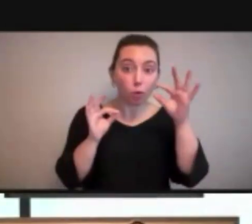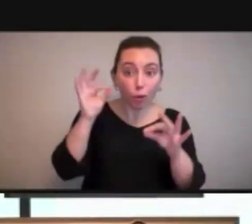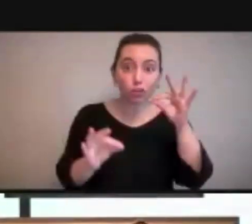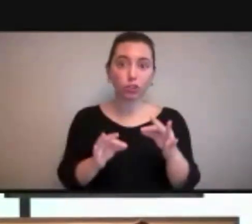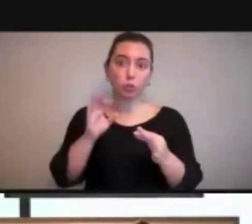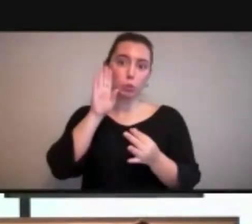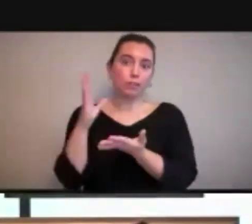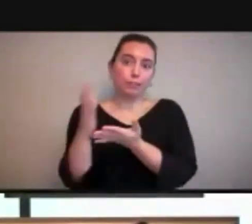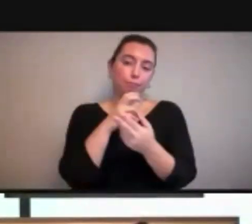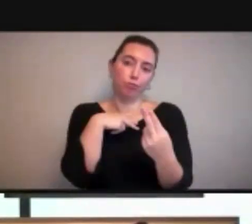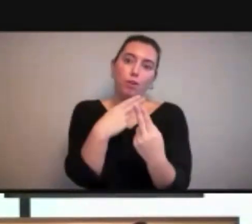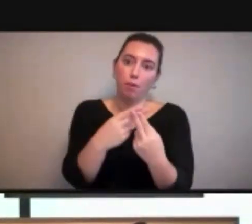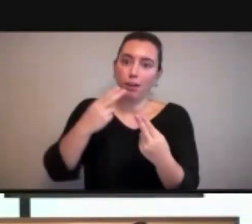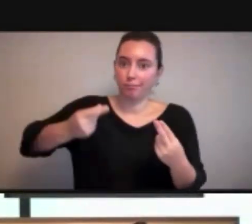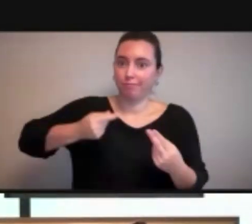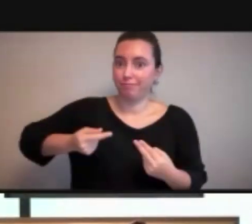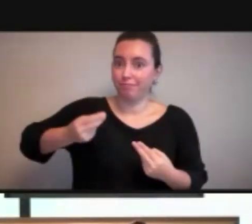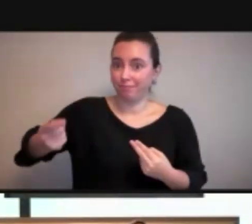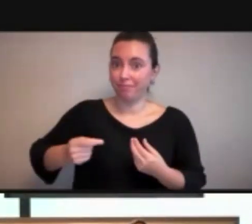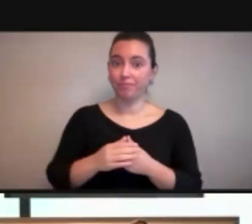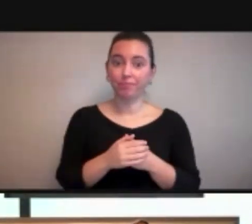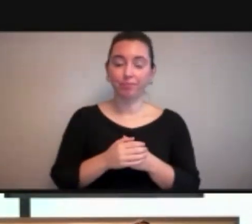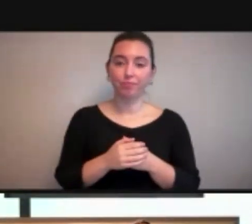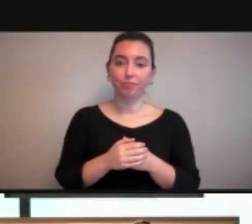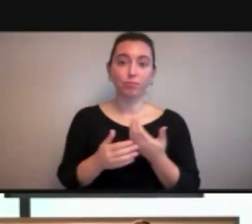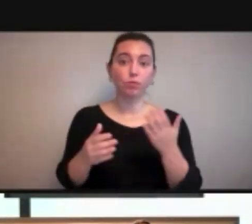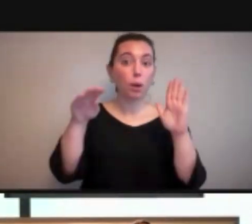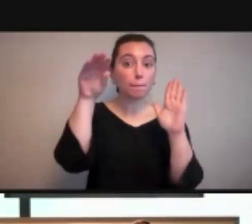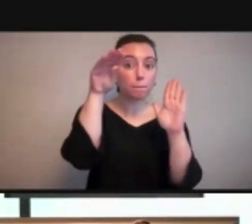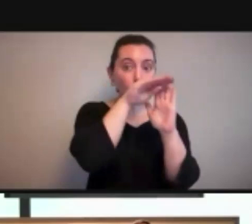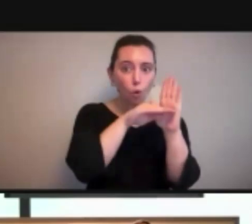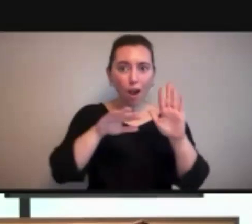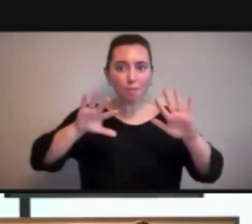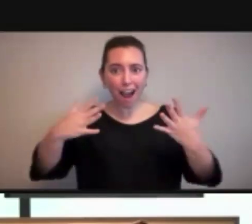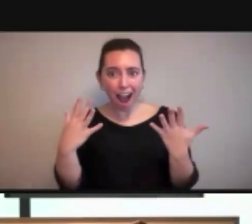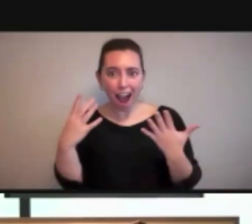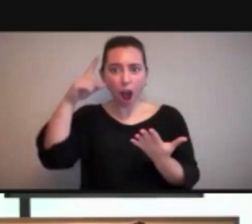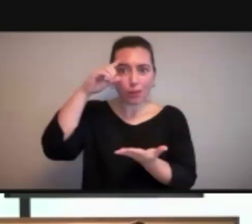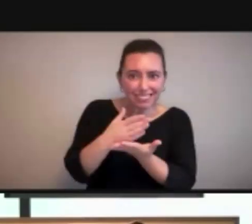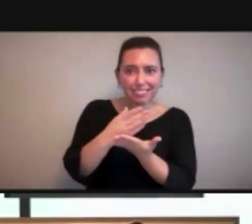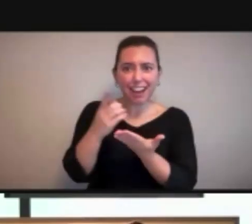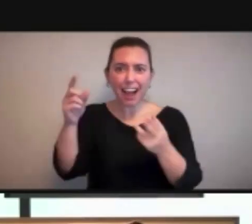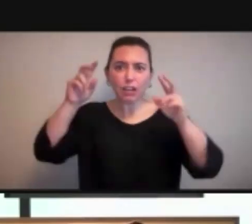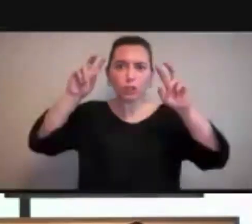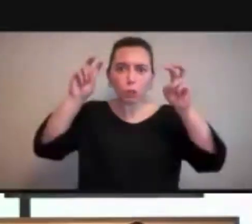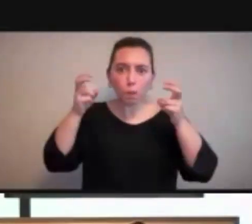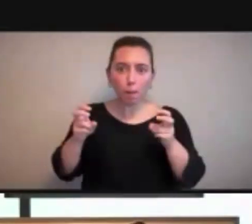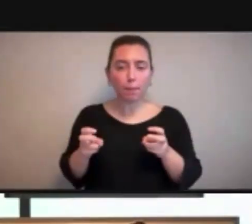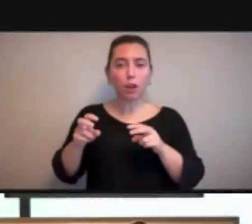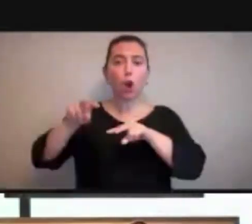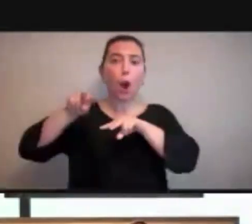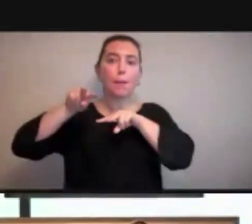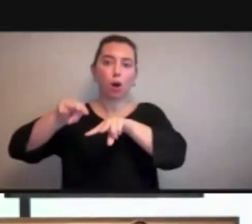program is, as always, put together based on what the monitoring agencies in the member states